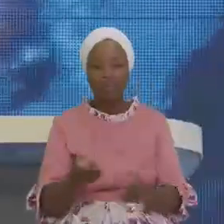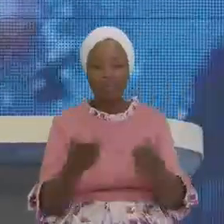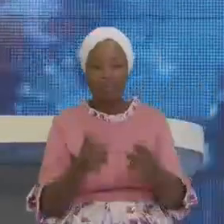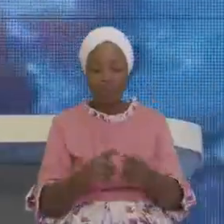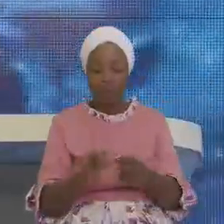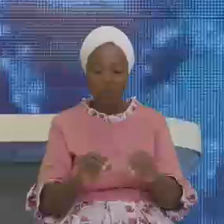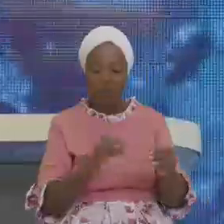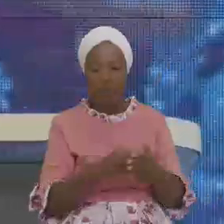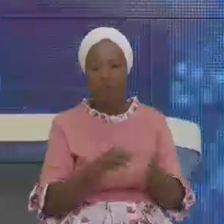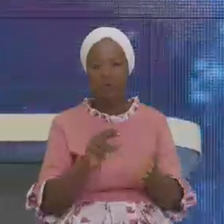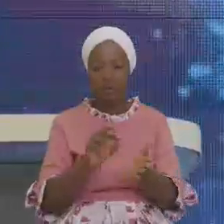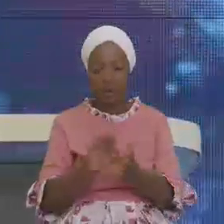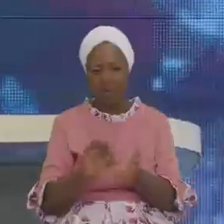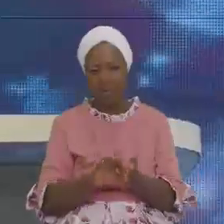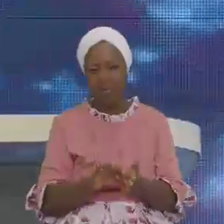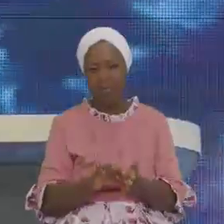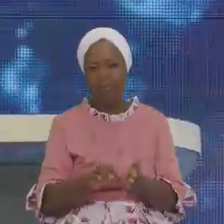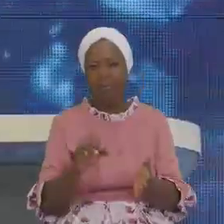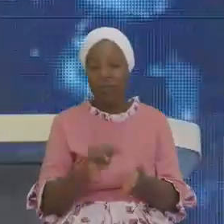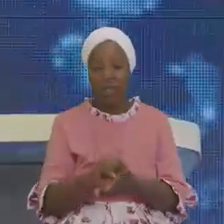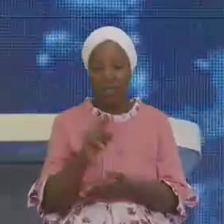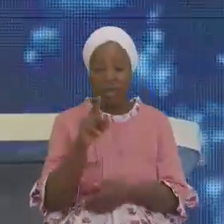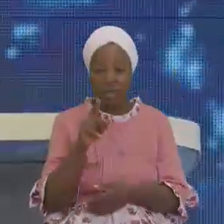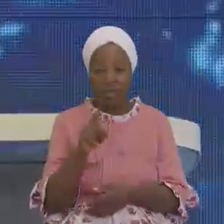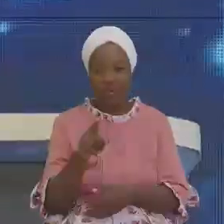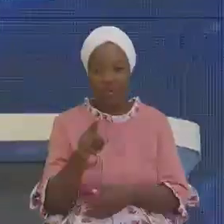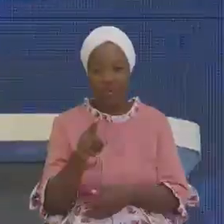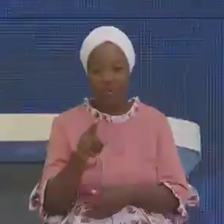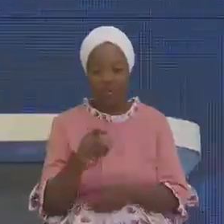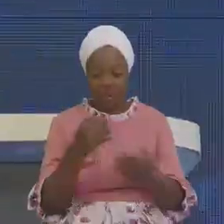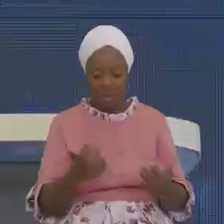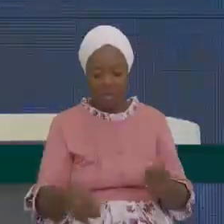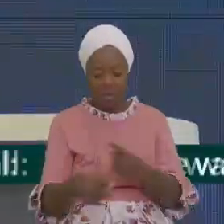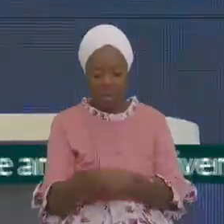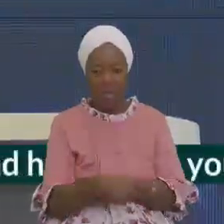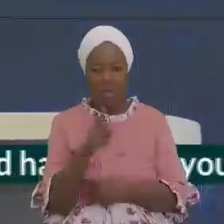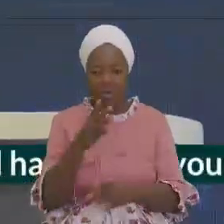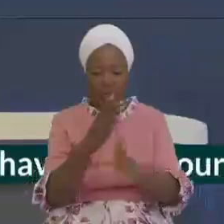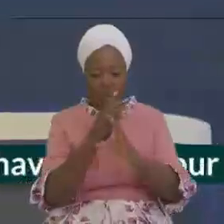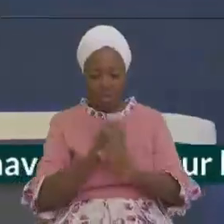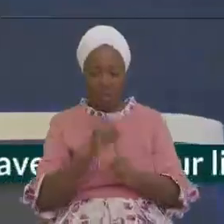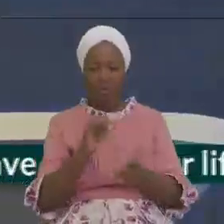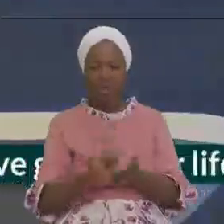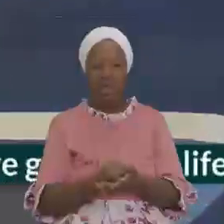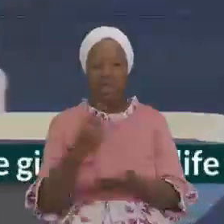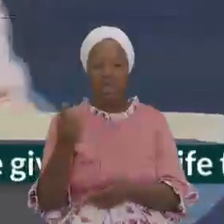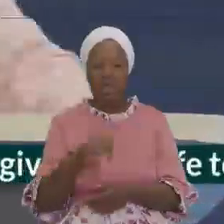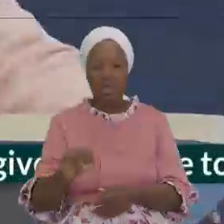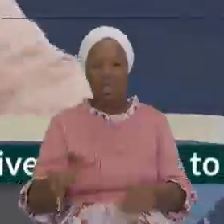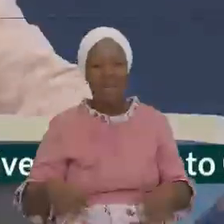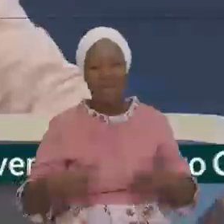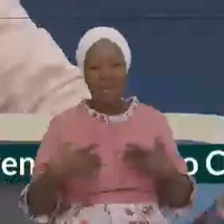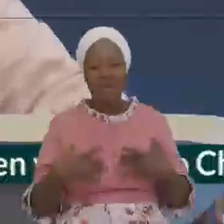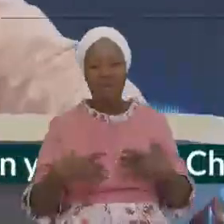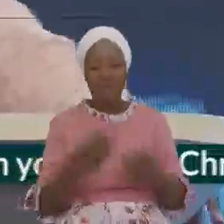record that today you received eternal life, salvation, abundant